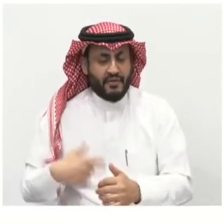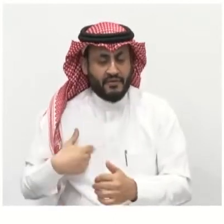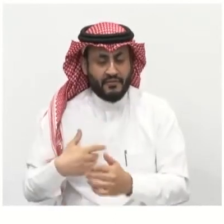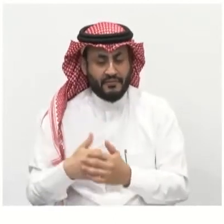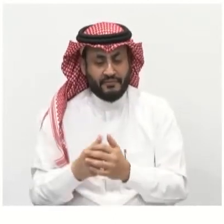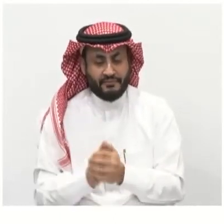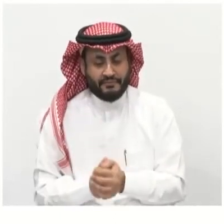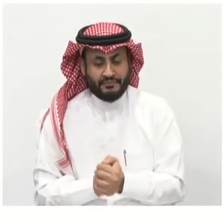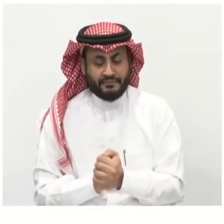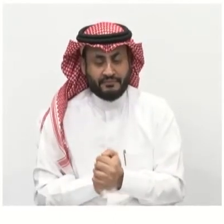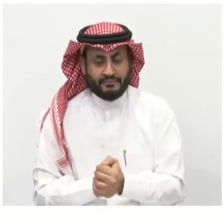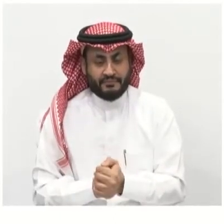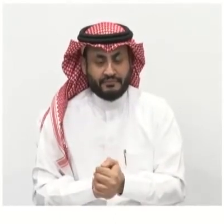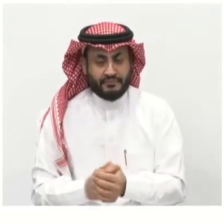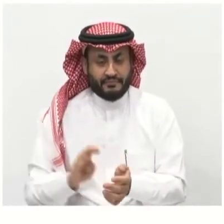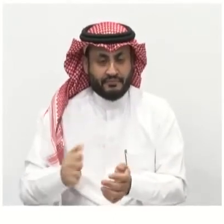a beret.